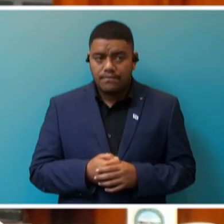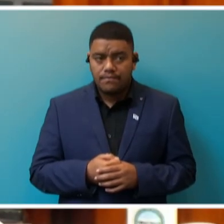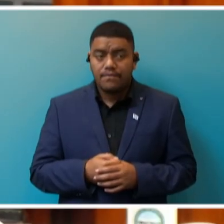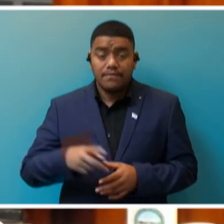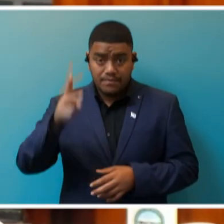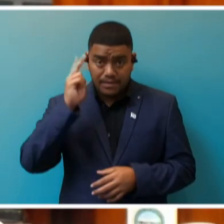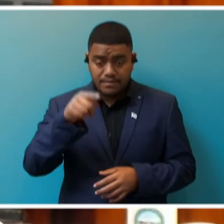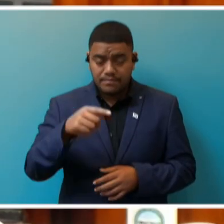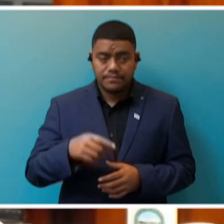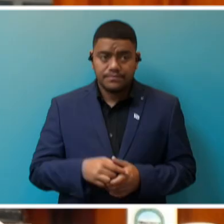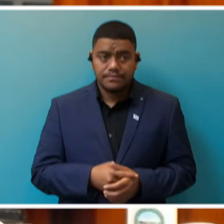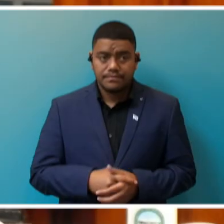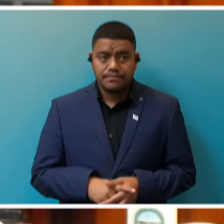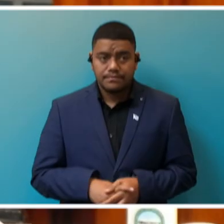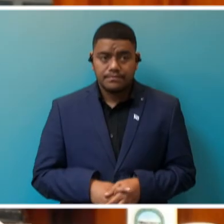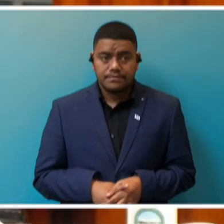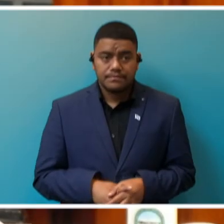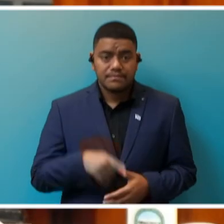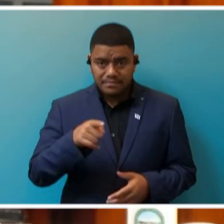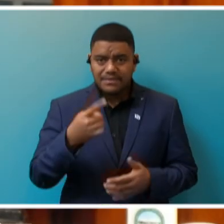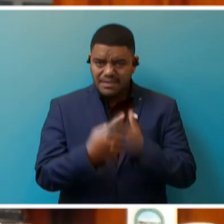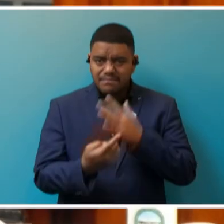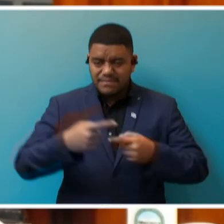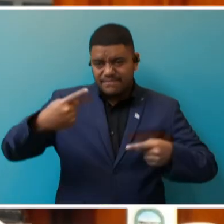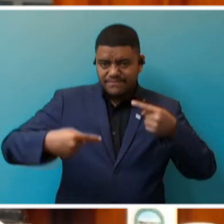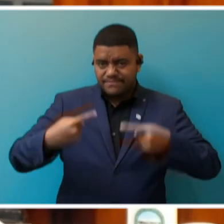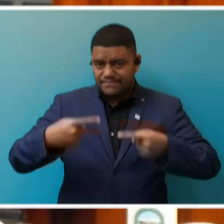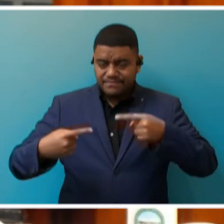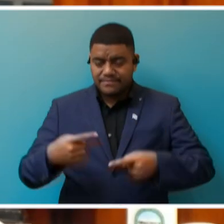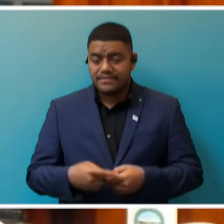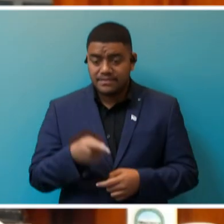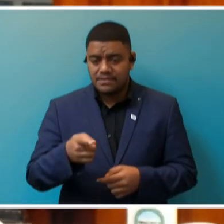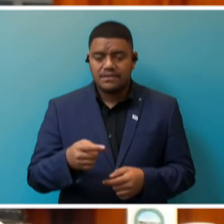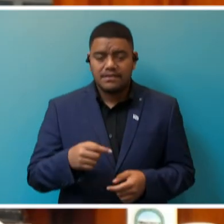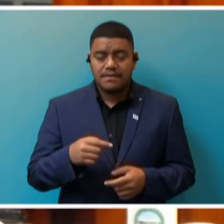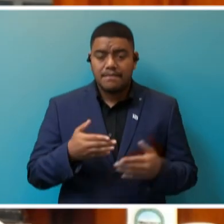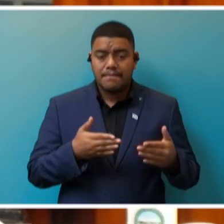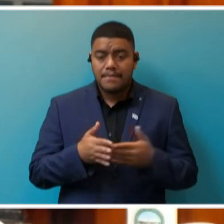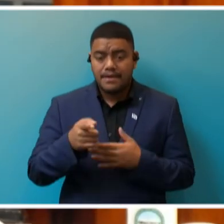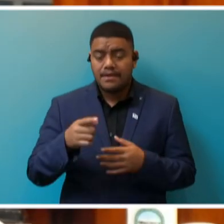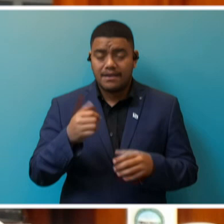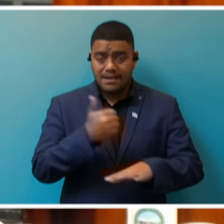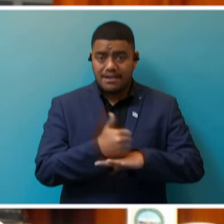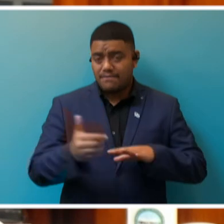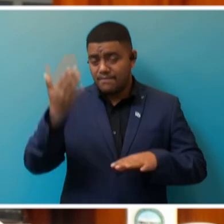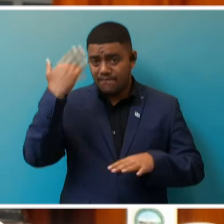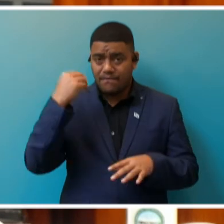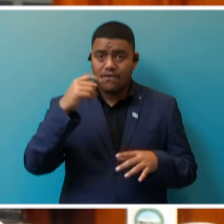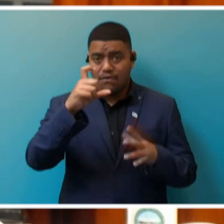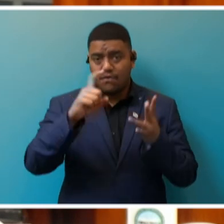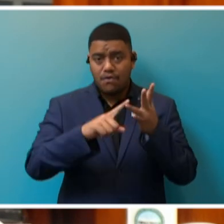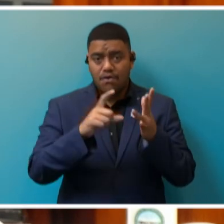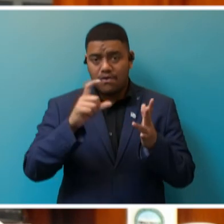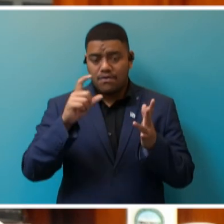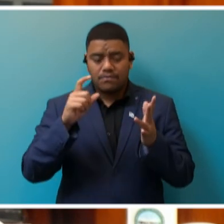Again, on the footnote of this acquisition, there was a desire by the then colonial government to set up